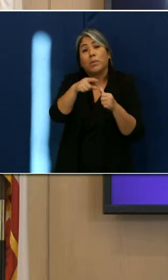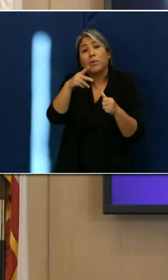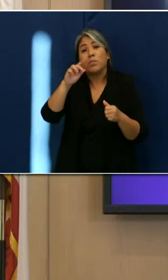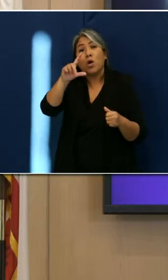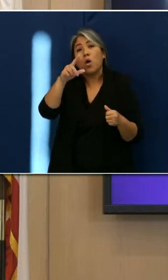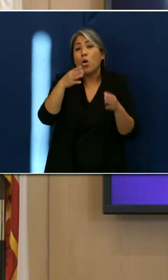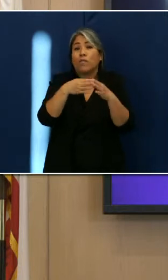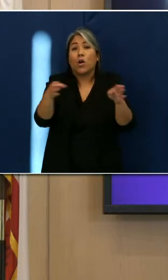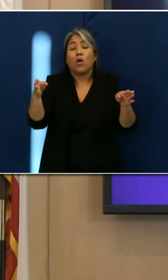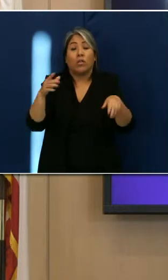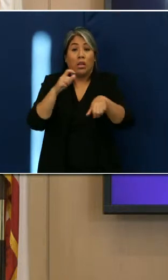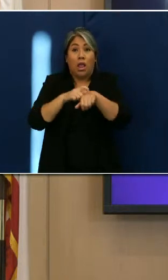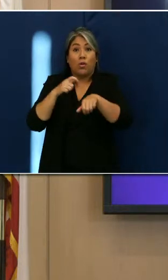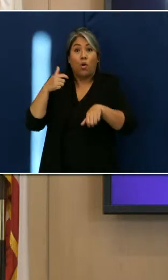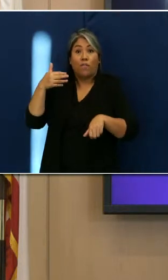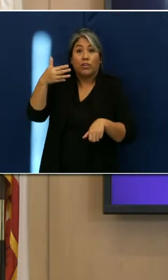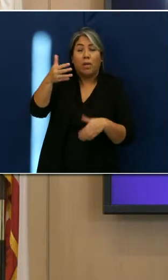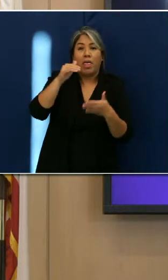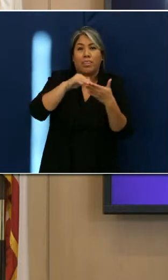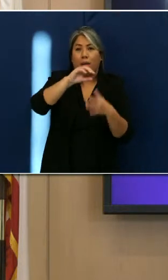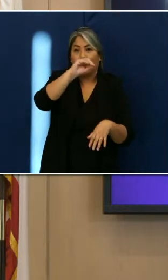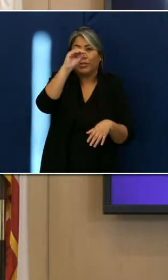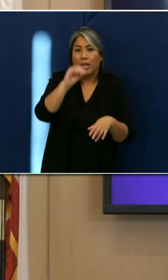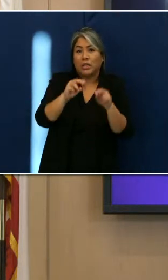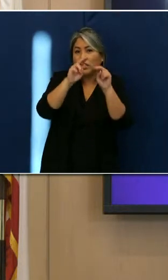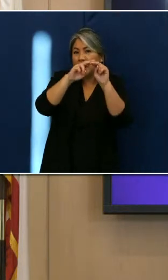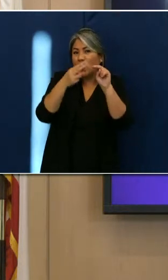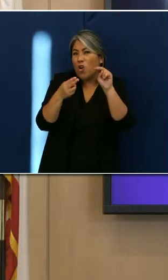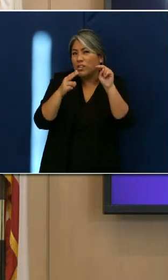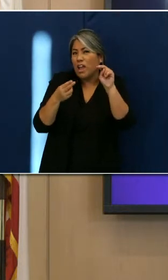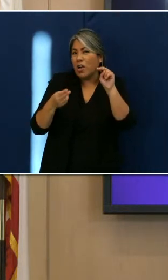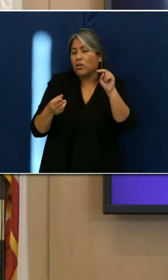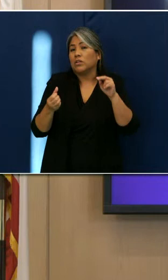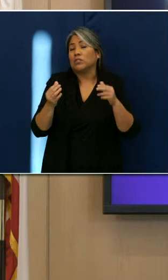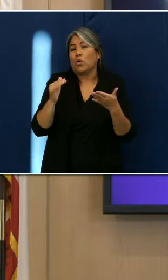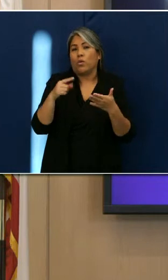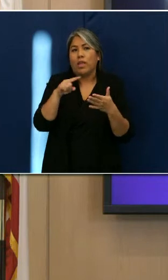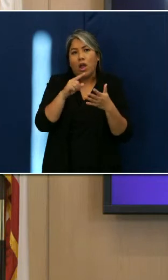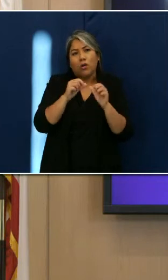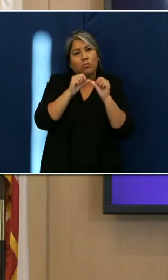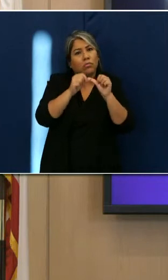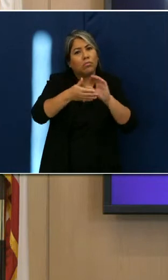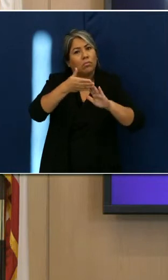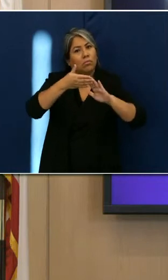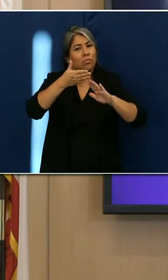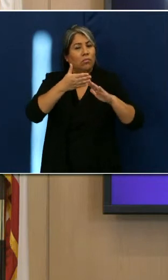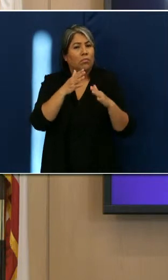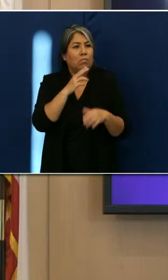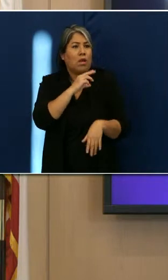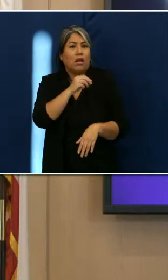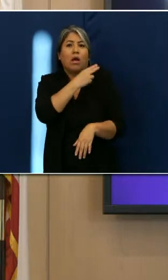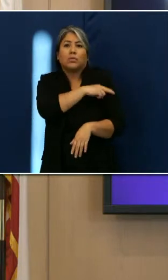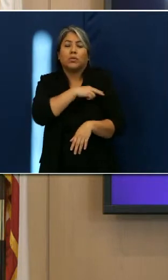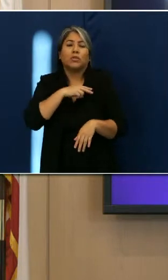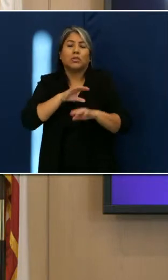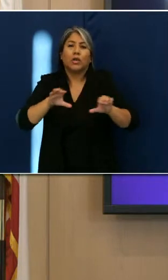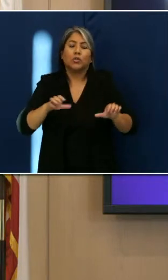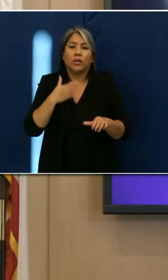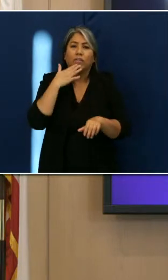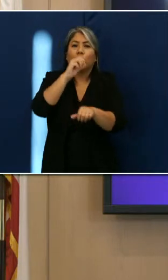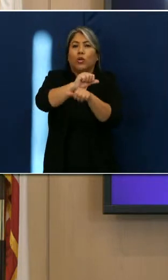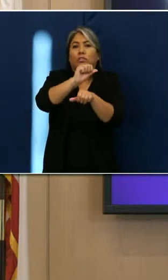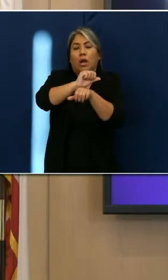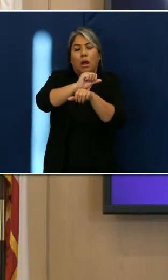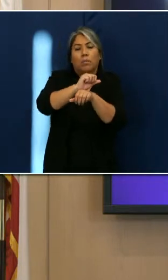it's just over time, that percentage has just gone down, and they're maintaining operations, and our hospitals are doing a very good